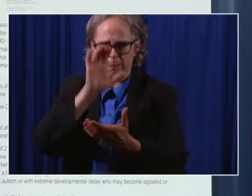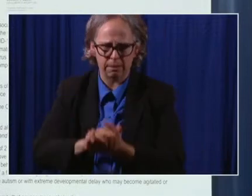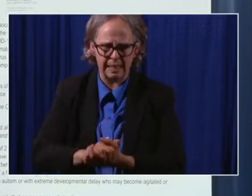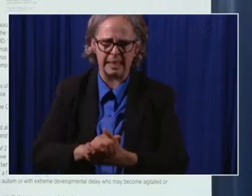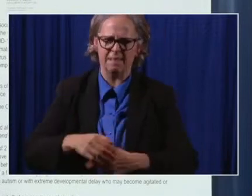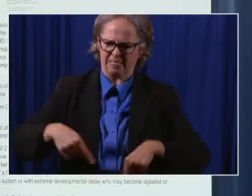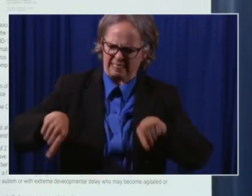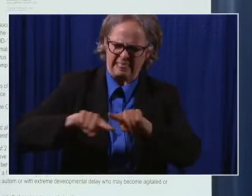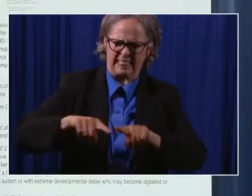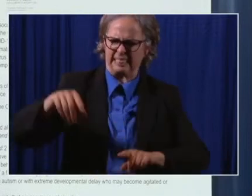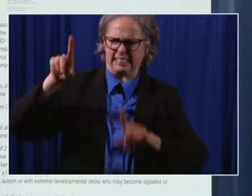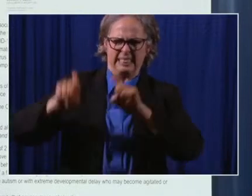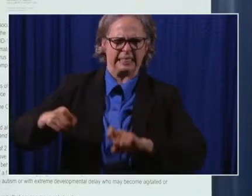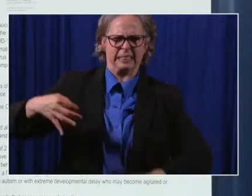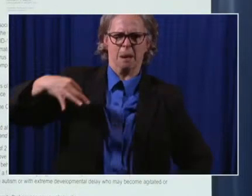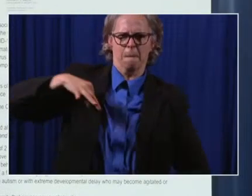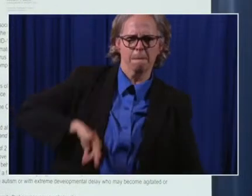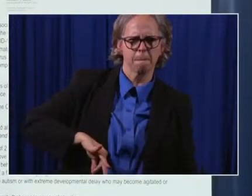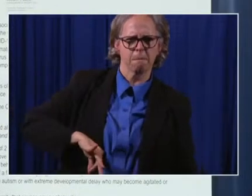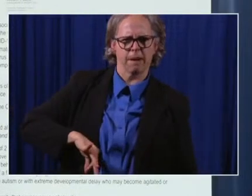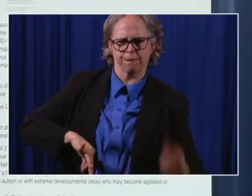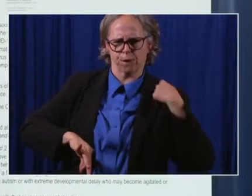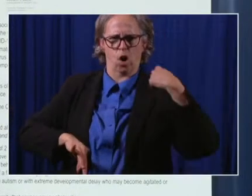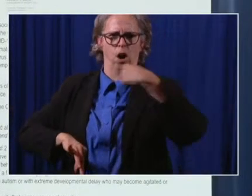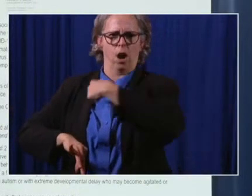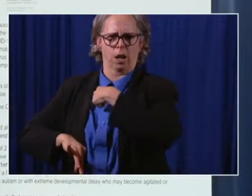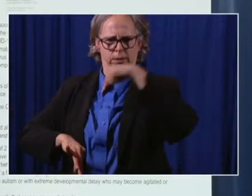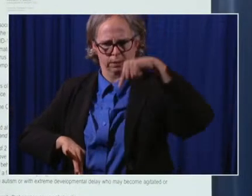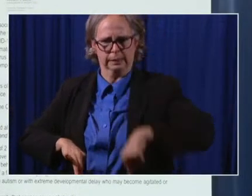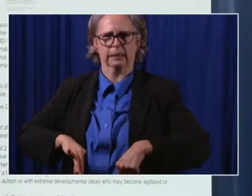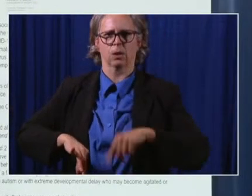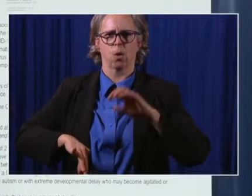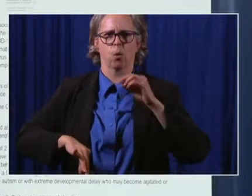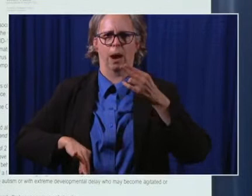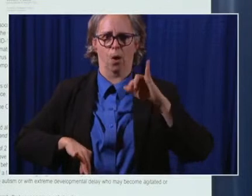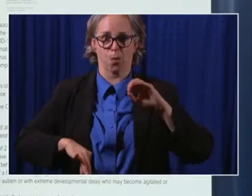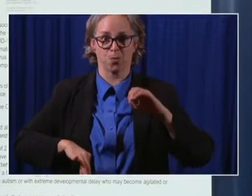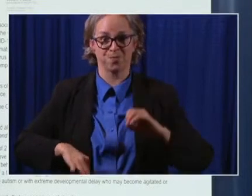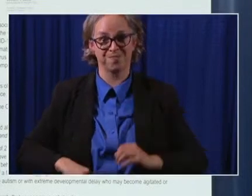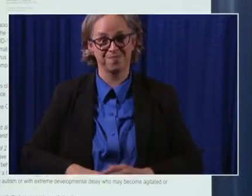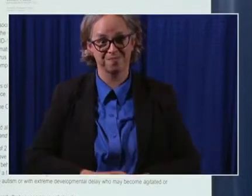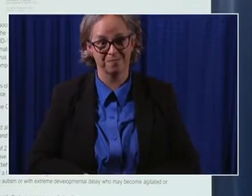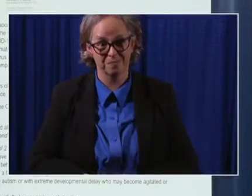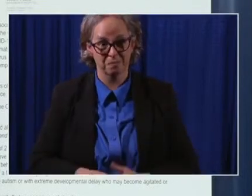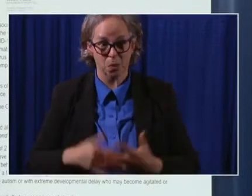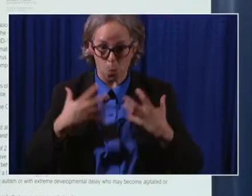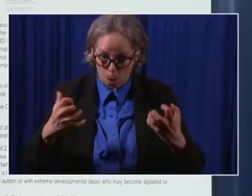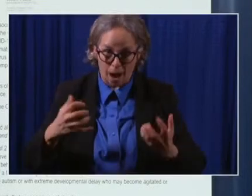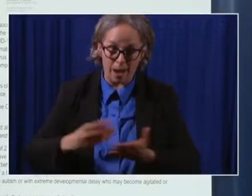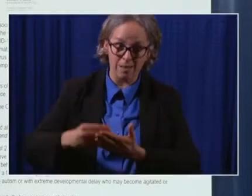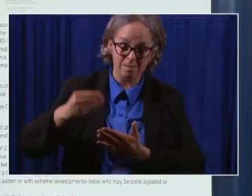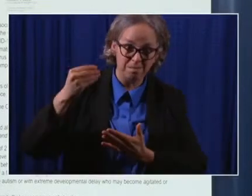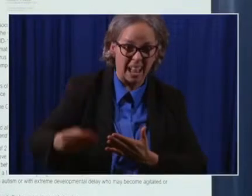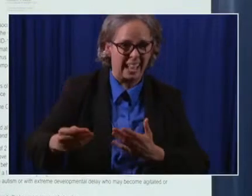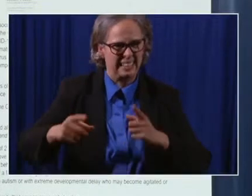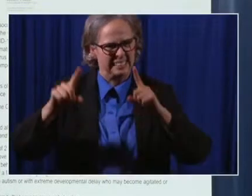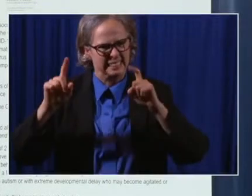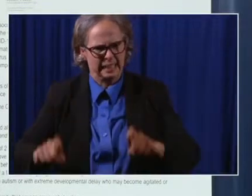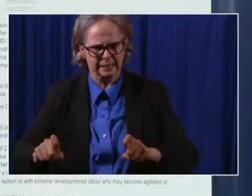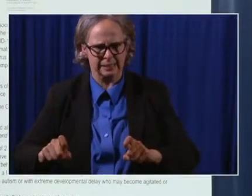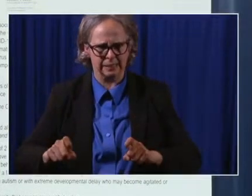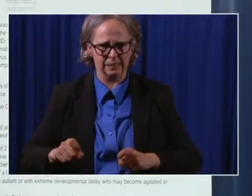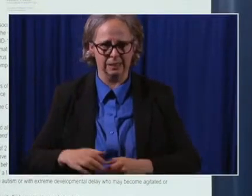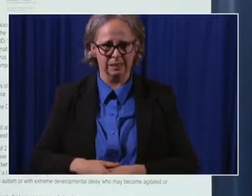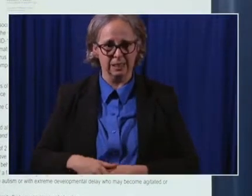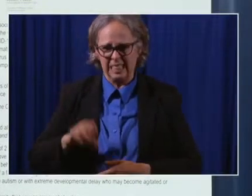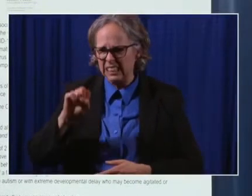of tests and has the potential to help us buy these tests and associated supplies in a more cost-effective and in a